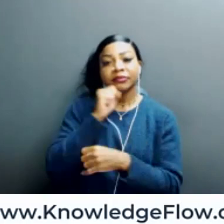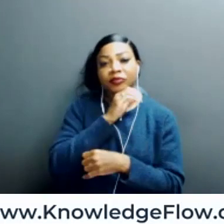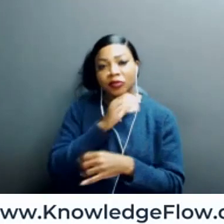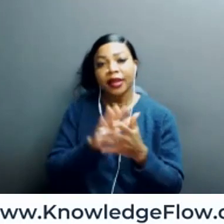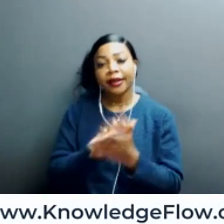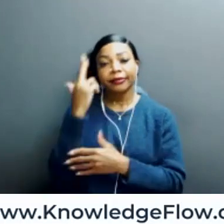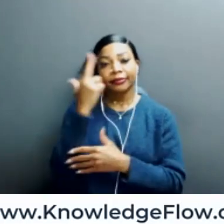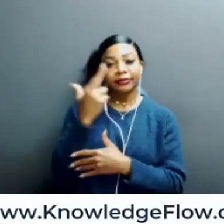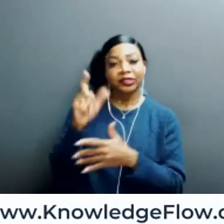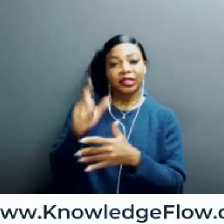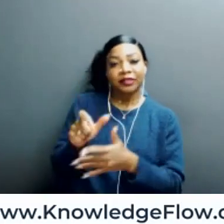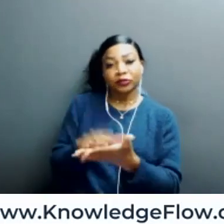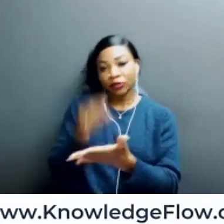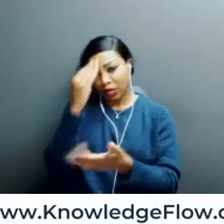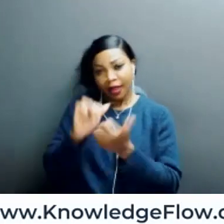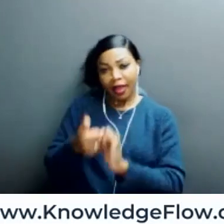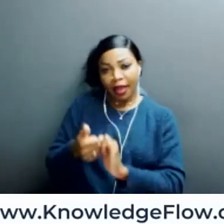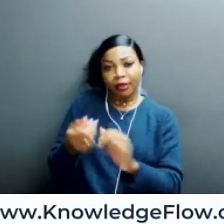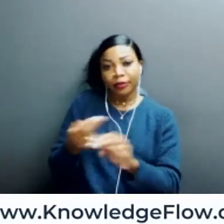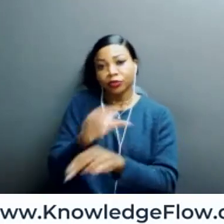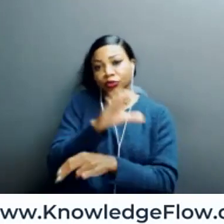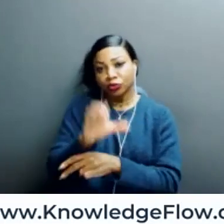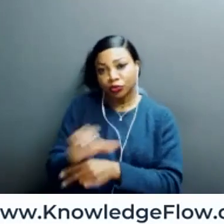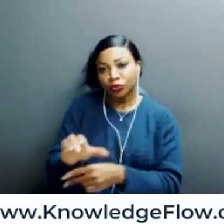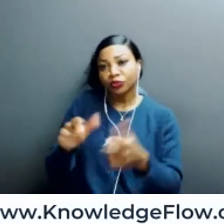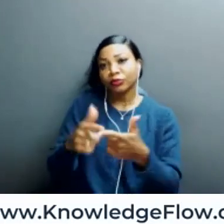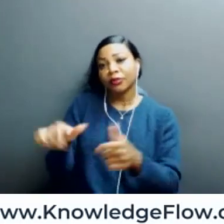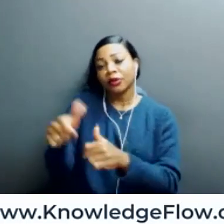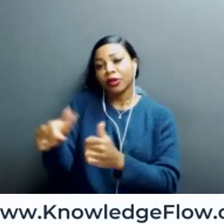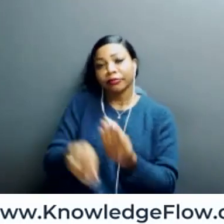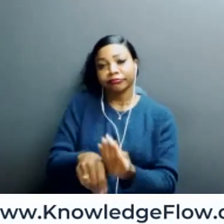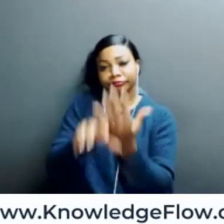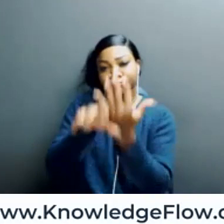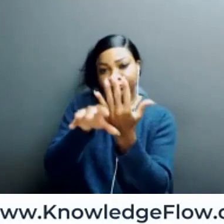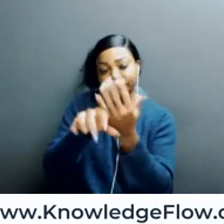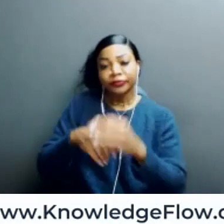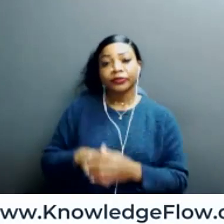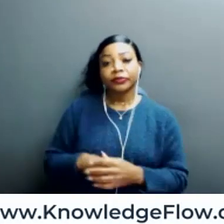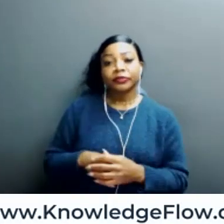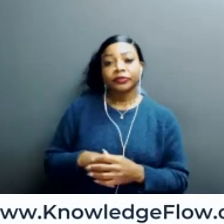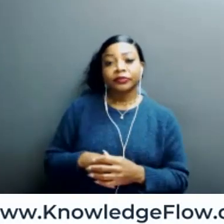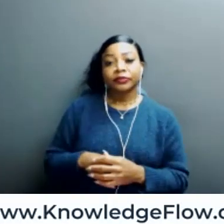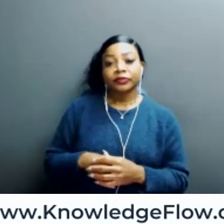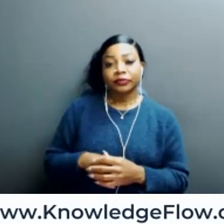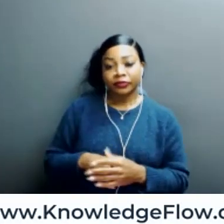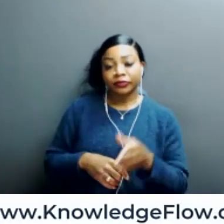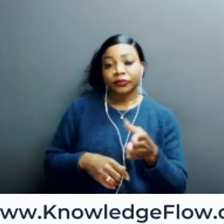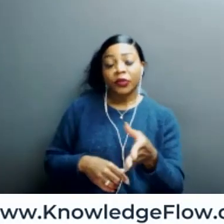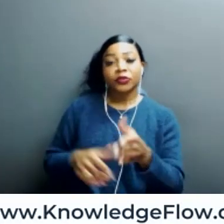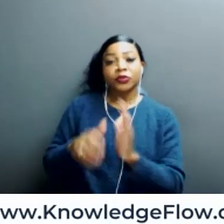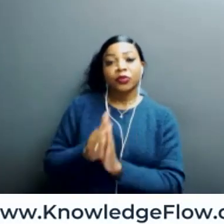this type of technology so the digital divide was really never so apparent than it was during the covid-19 pandemic